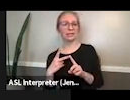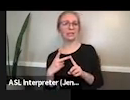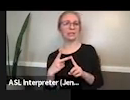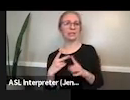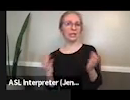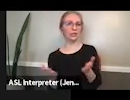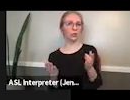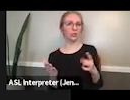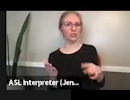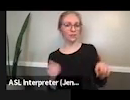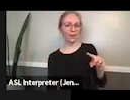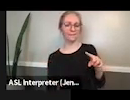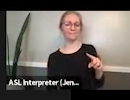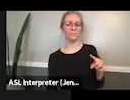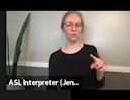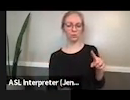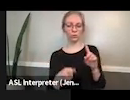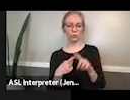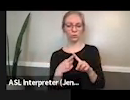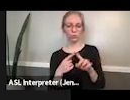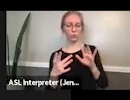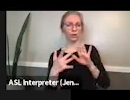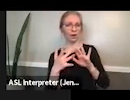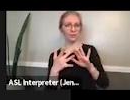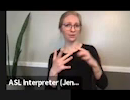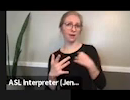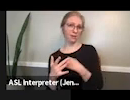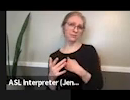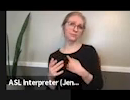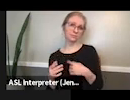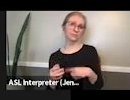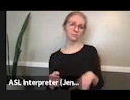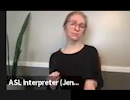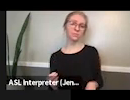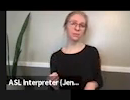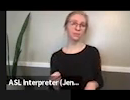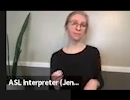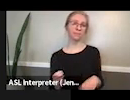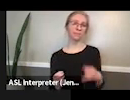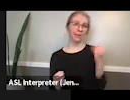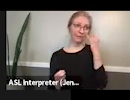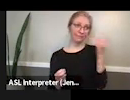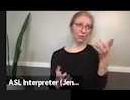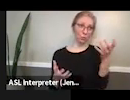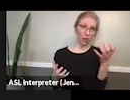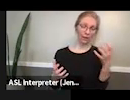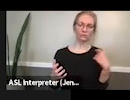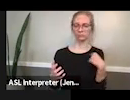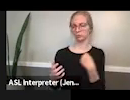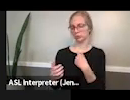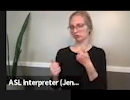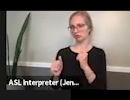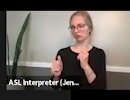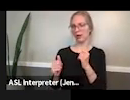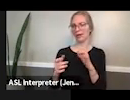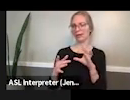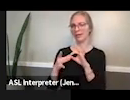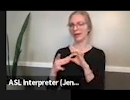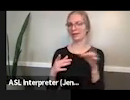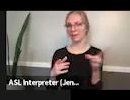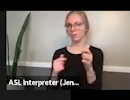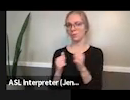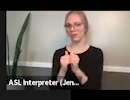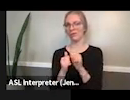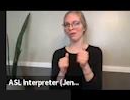encourage them to contact us, because we try, if they want to, we try to put them in contact with other families